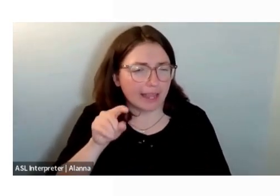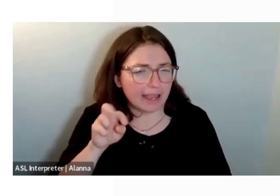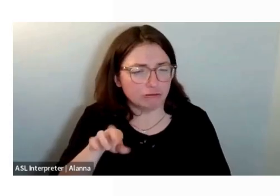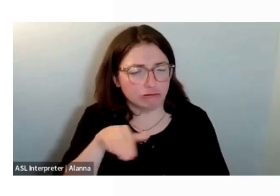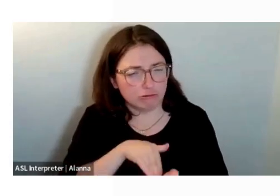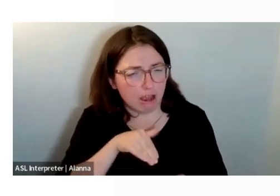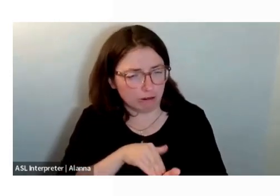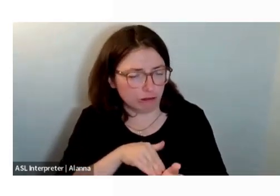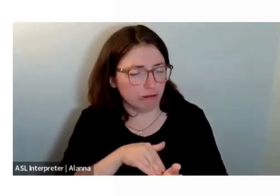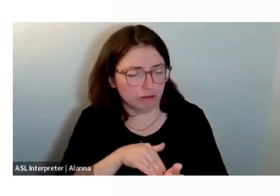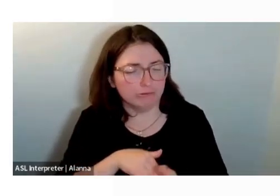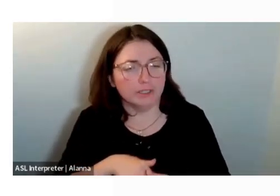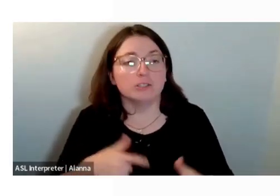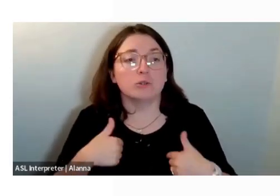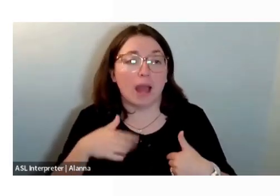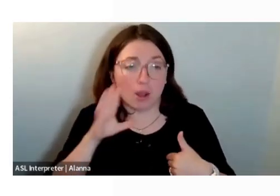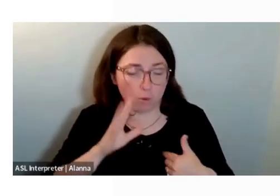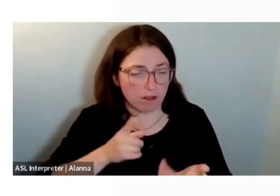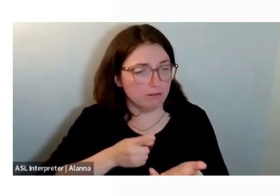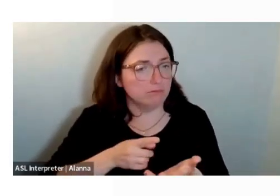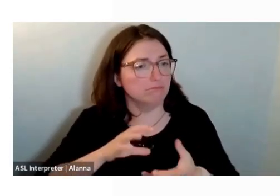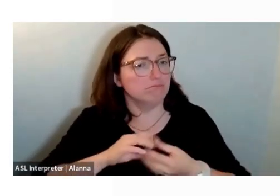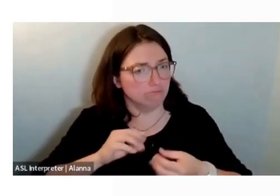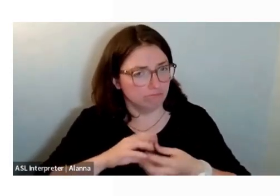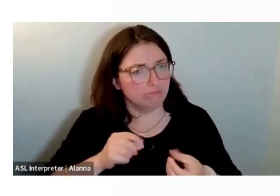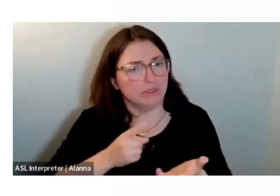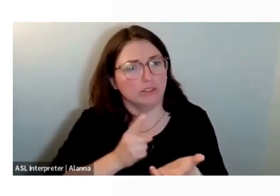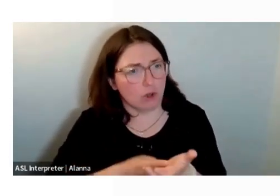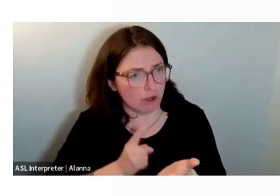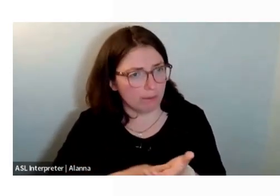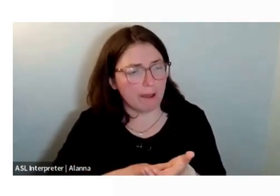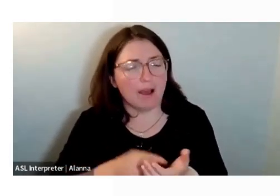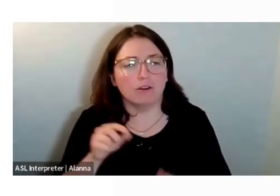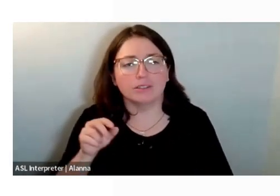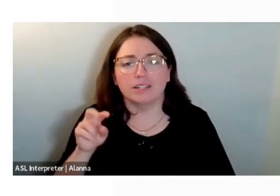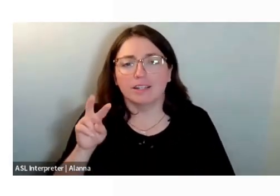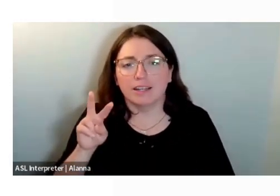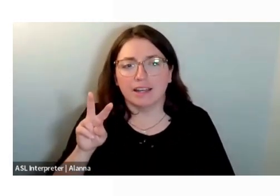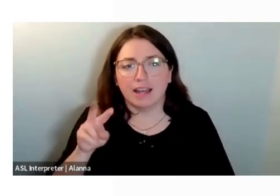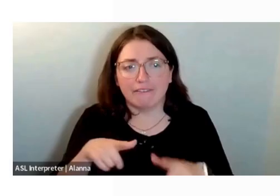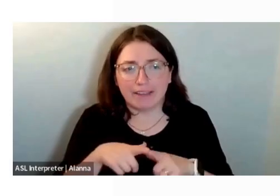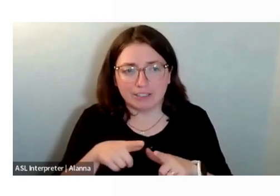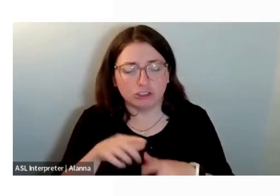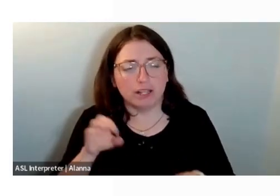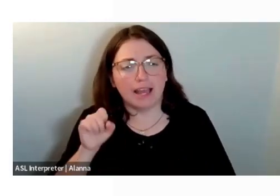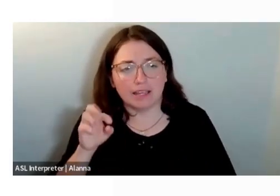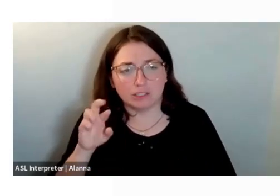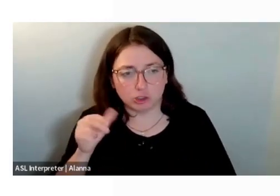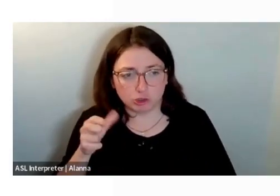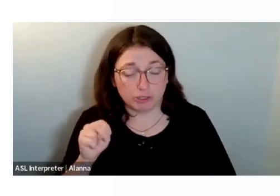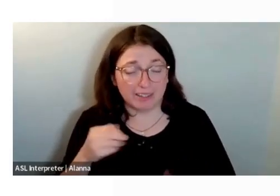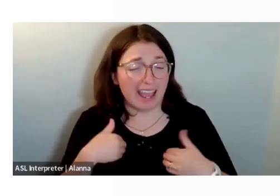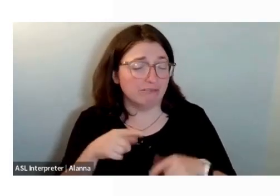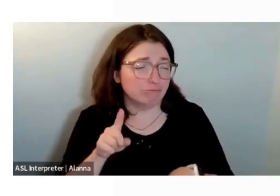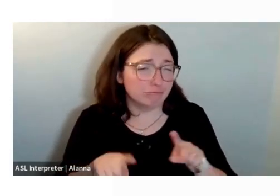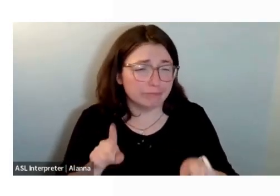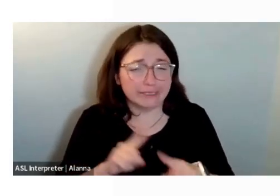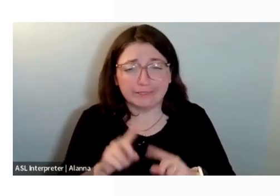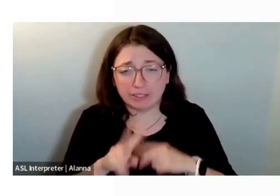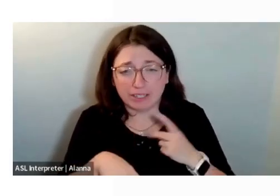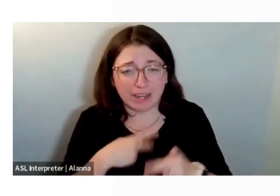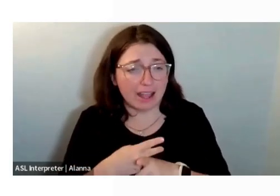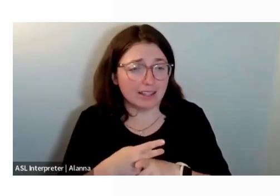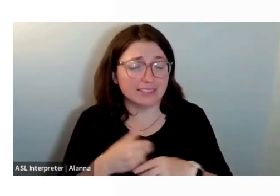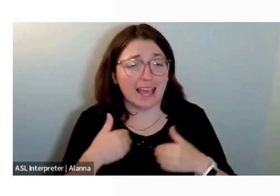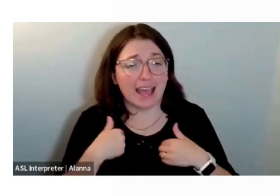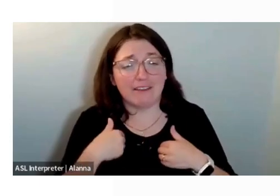So I'm going to tell you a little bit about vaginal estrogen. There are many formulations available. There are suppositories, creams,